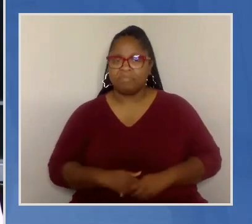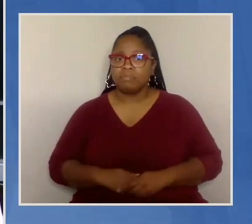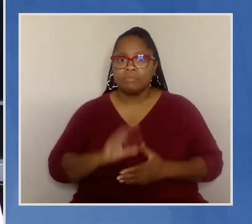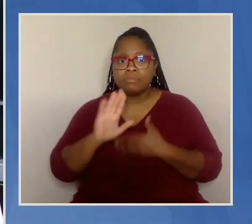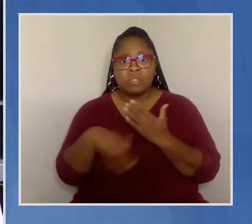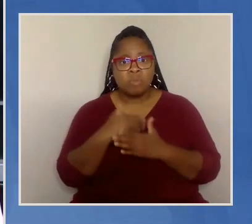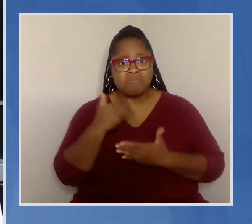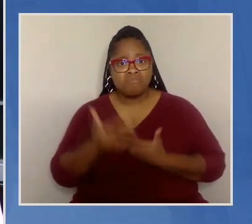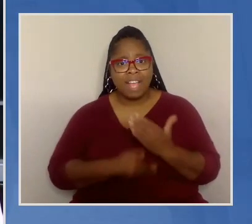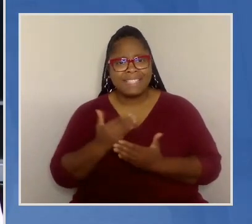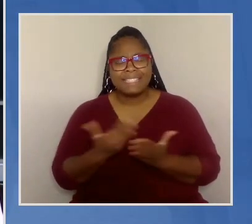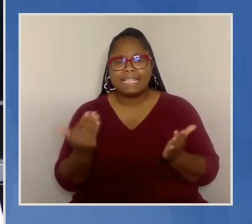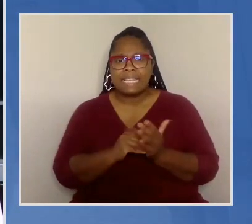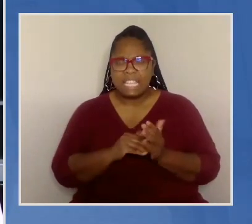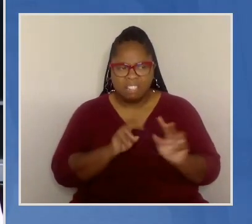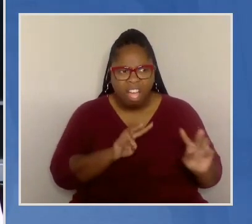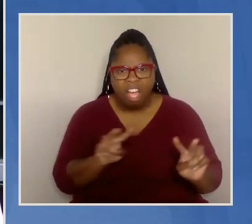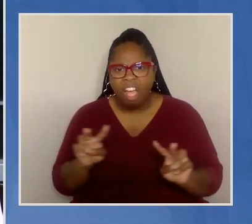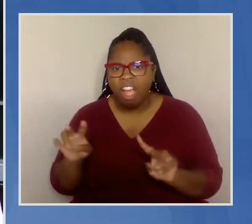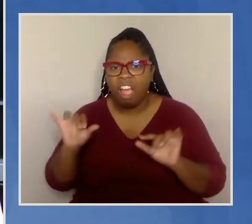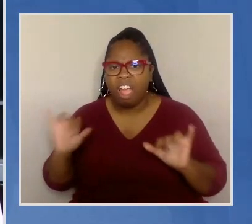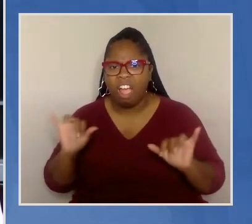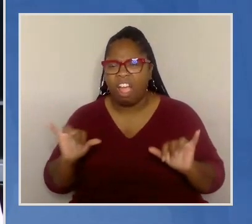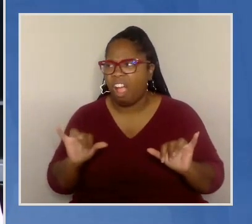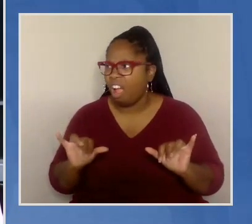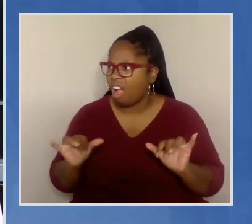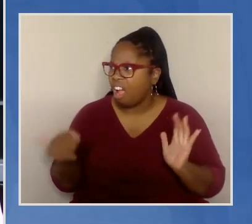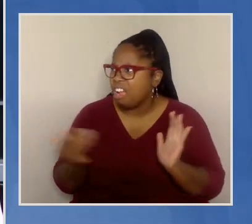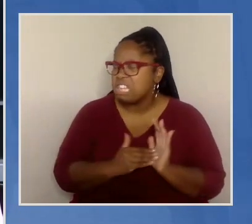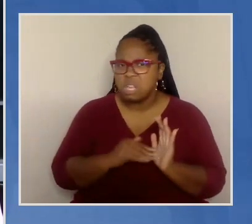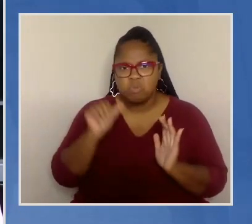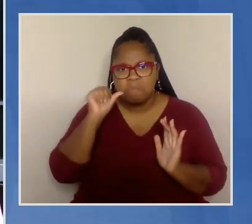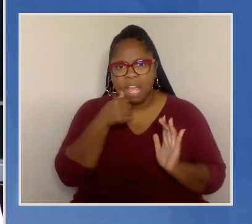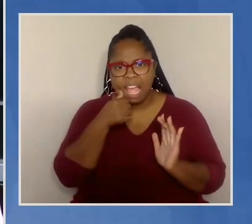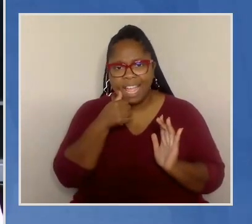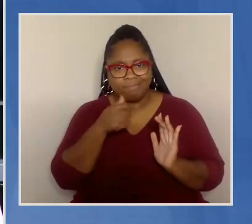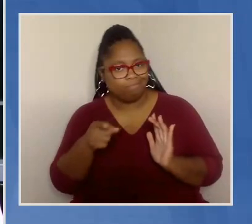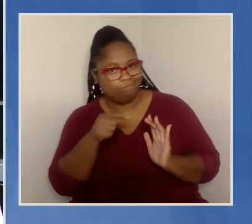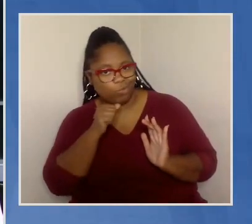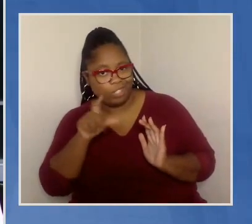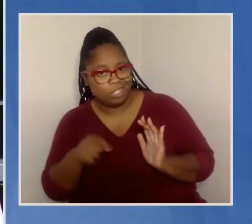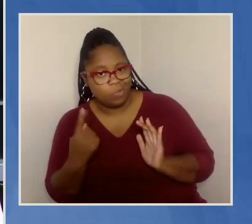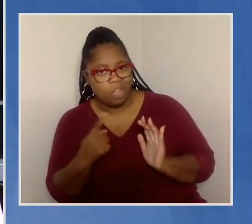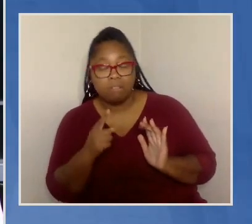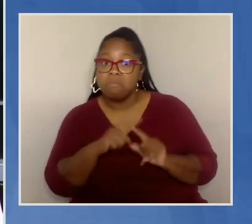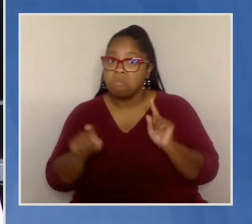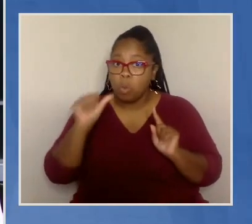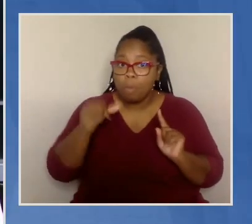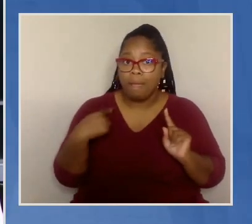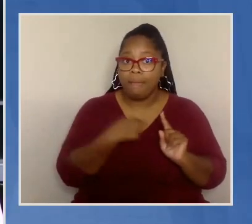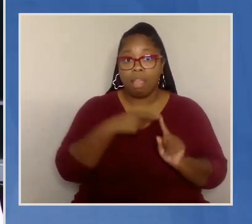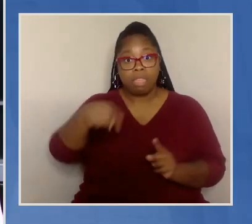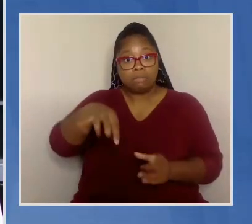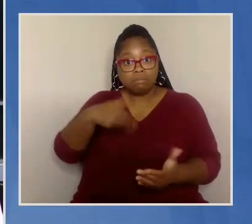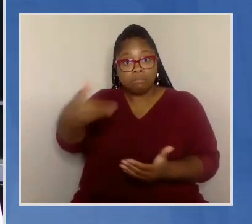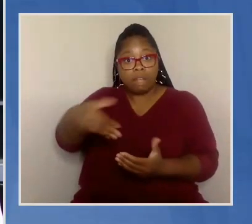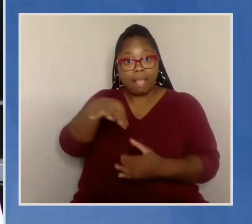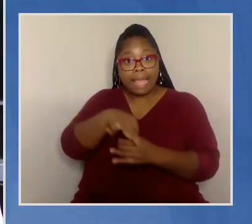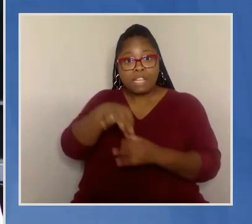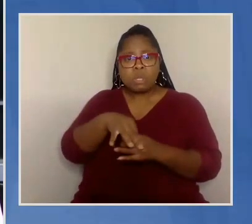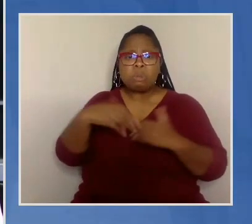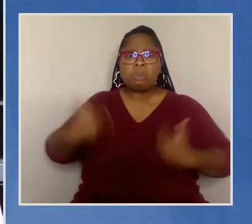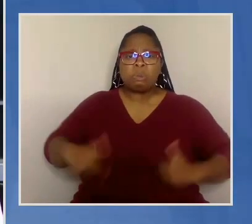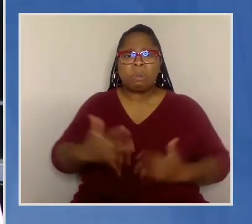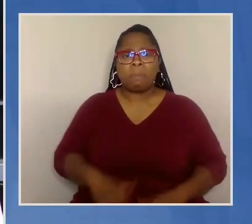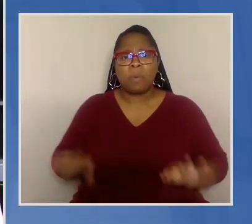This whole process is yet another reminder, as though we needed one, that this election couldn't be more important. Not